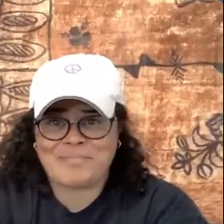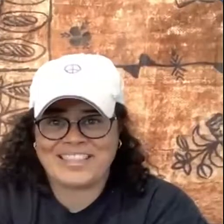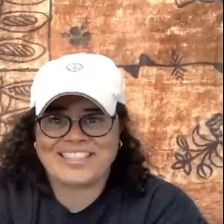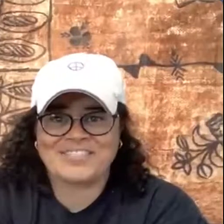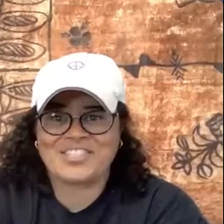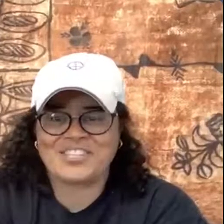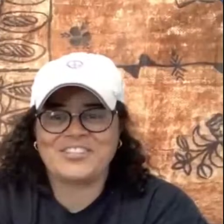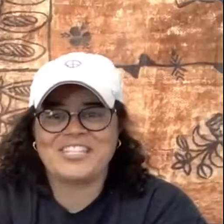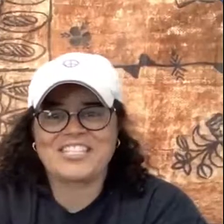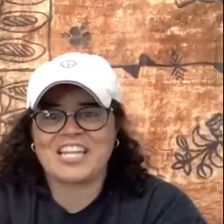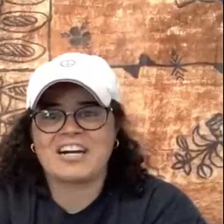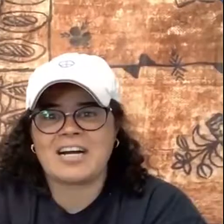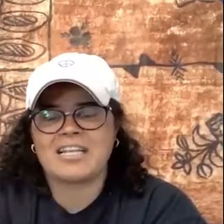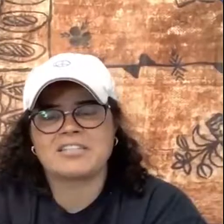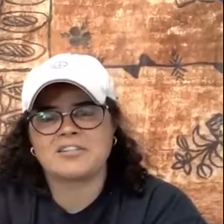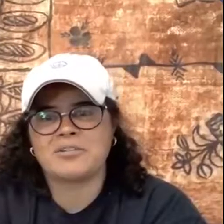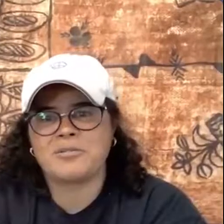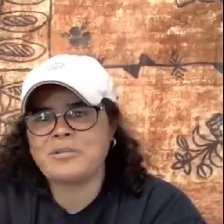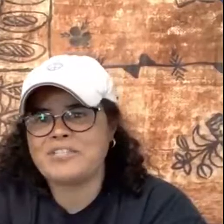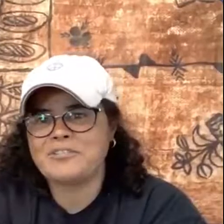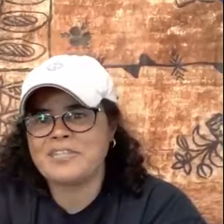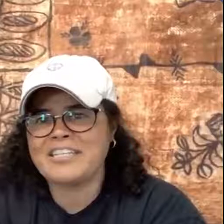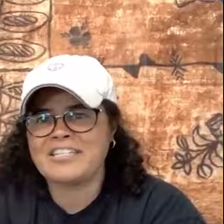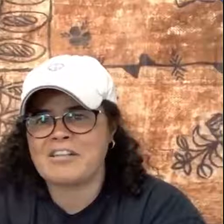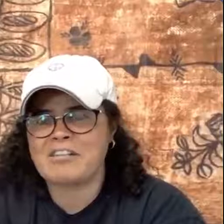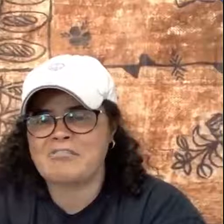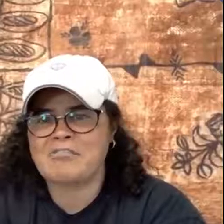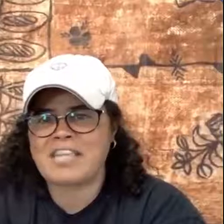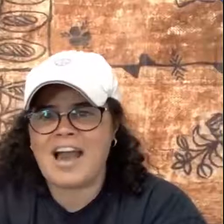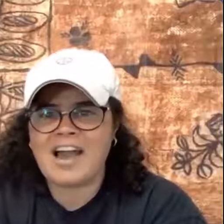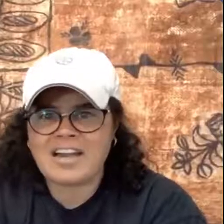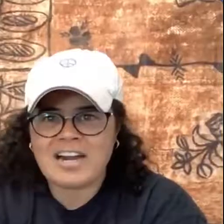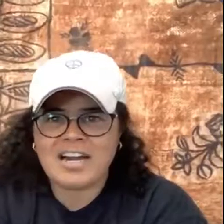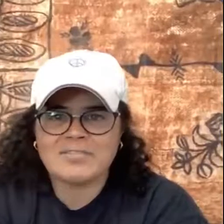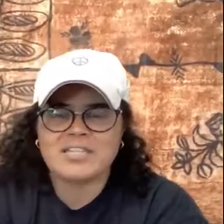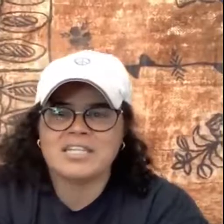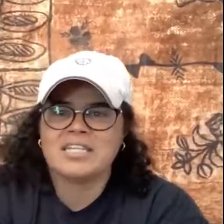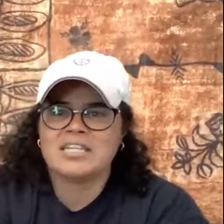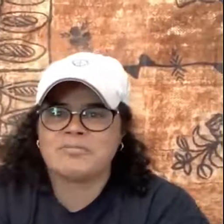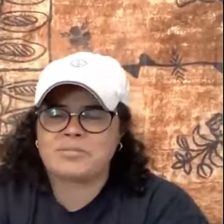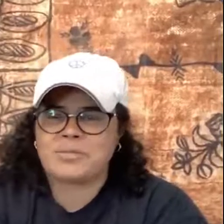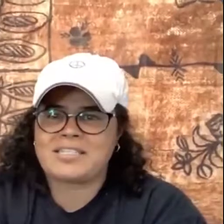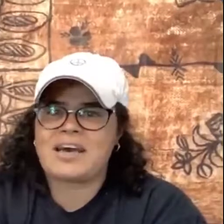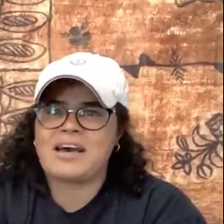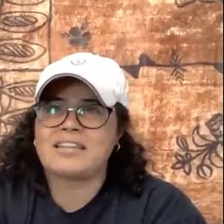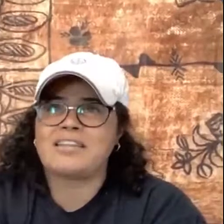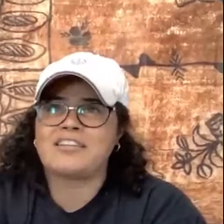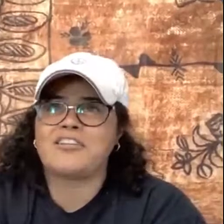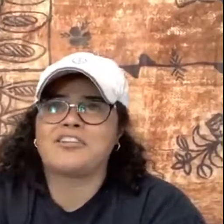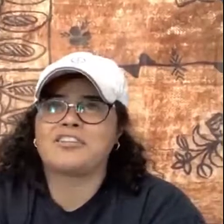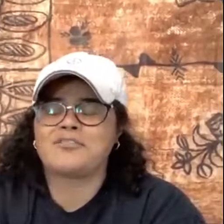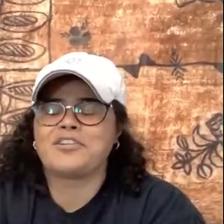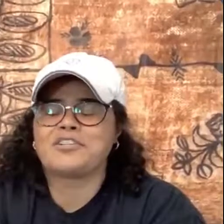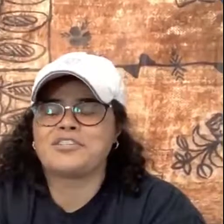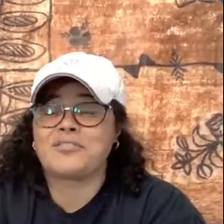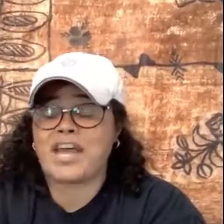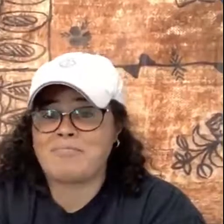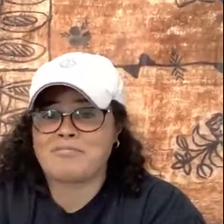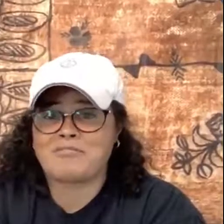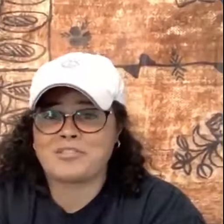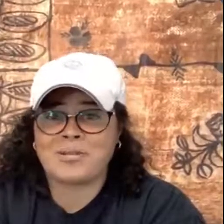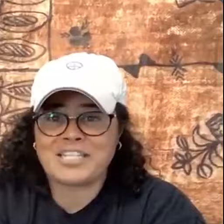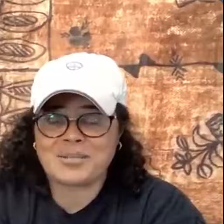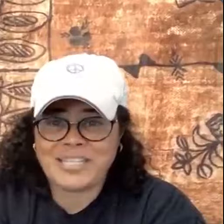sabbatical in the months of June and July. So what we're doing is going through the archives, which we started on the 1st